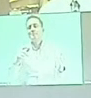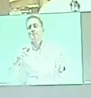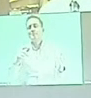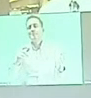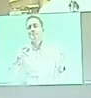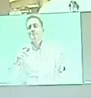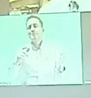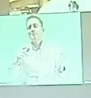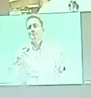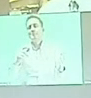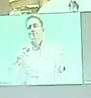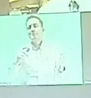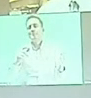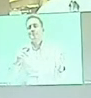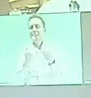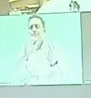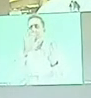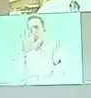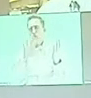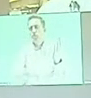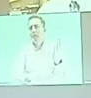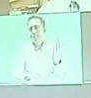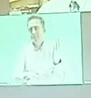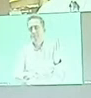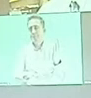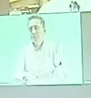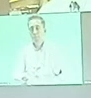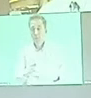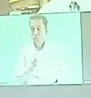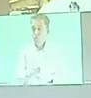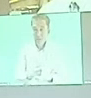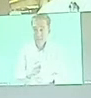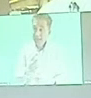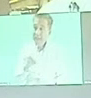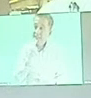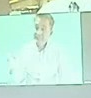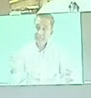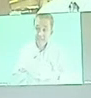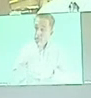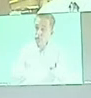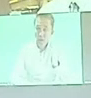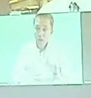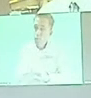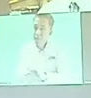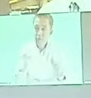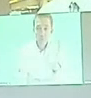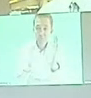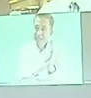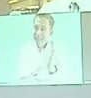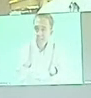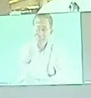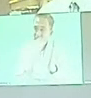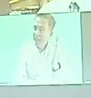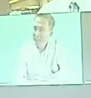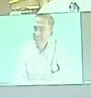Teams chat, which I think I always say at the start, we're not meant to use the Teams chat for things that we're going to contribute to the debate. But